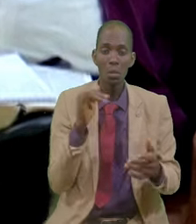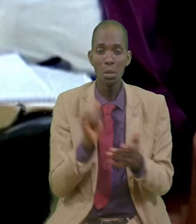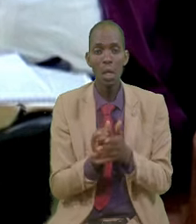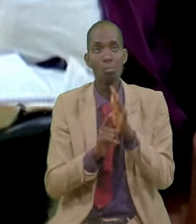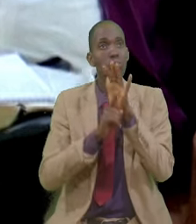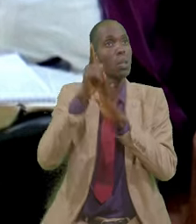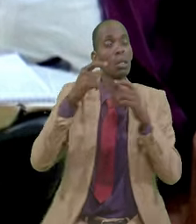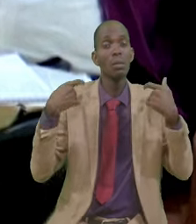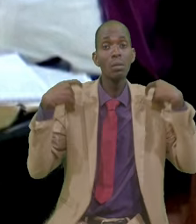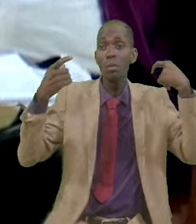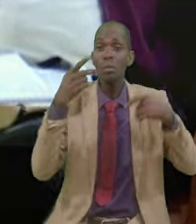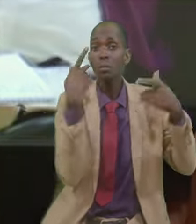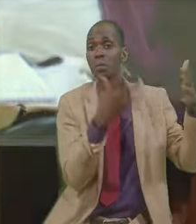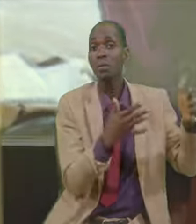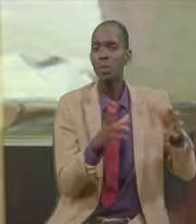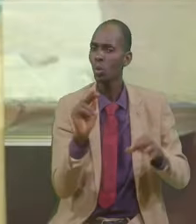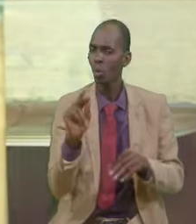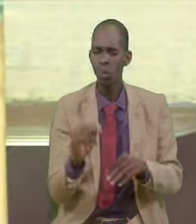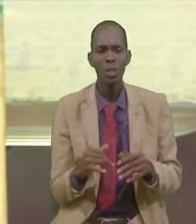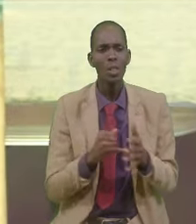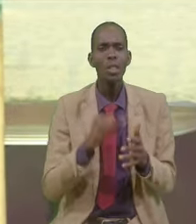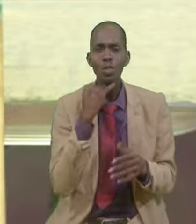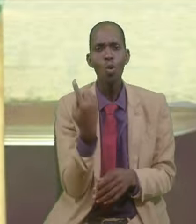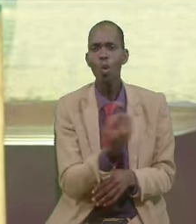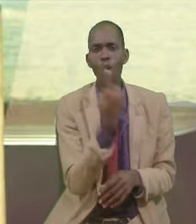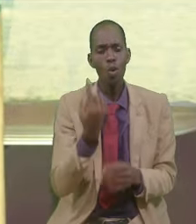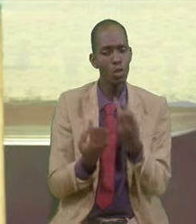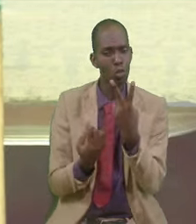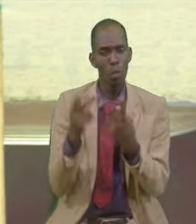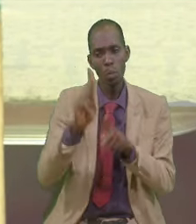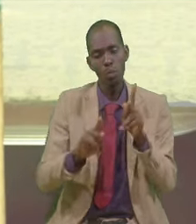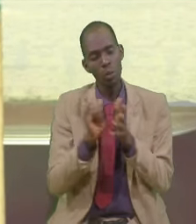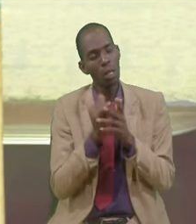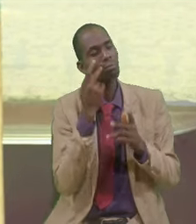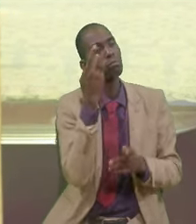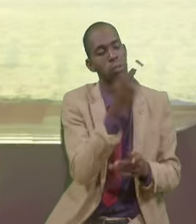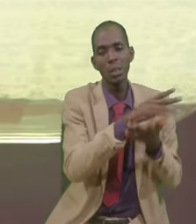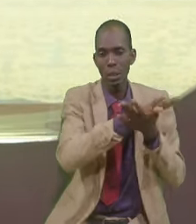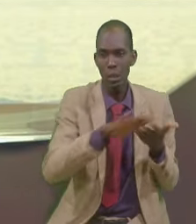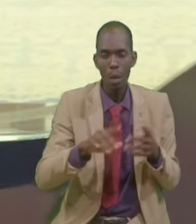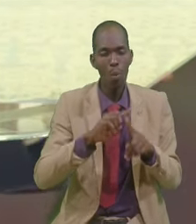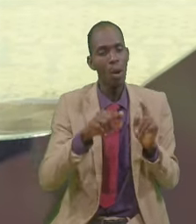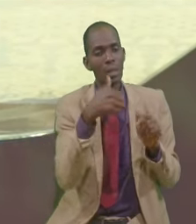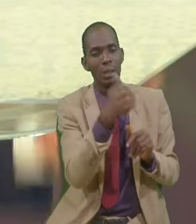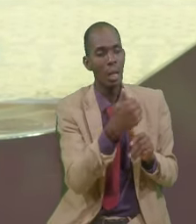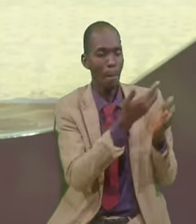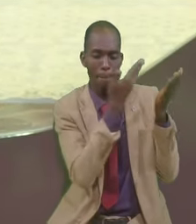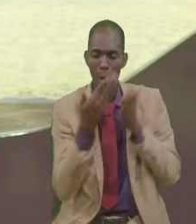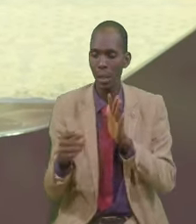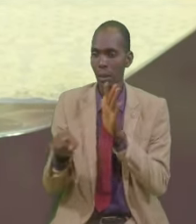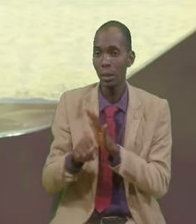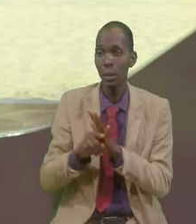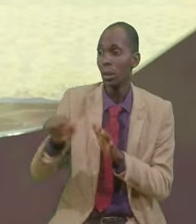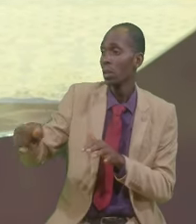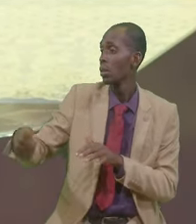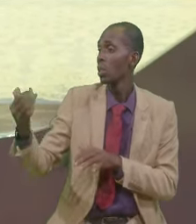that went. Only these certain people that came back and said were saw. All the 70 elders, they didn't